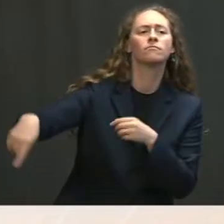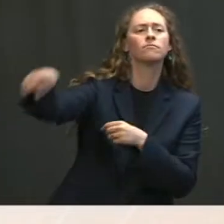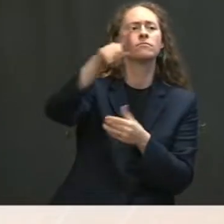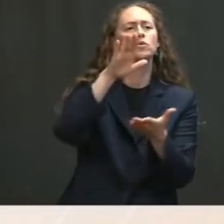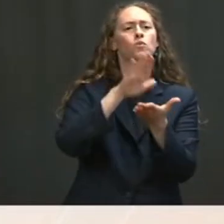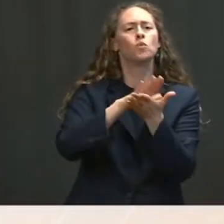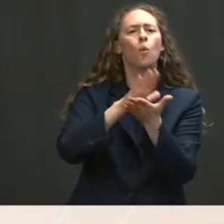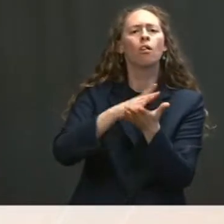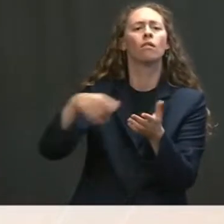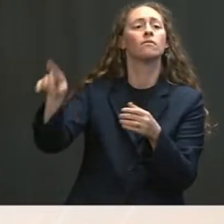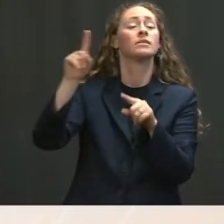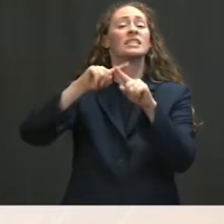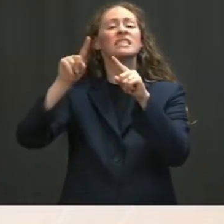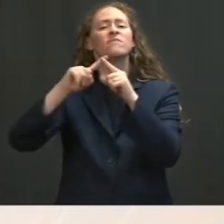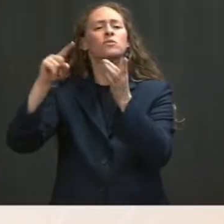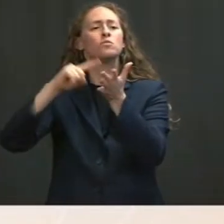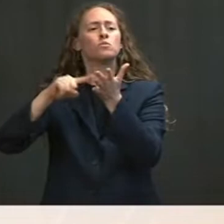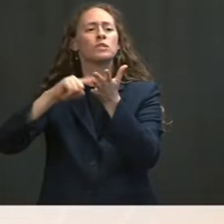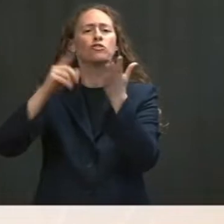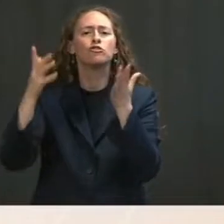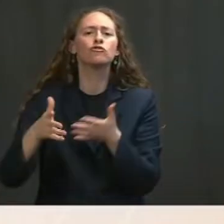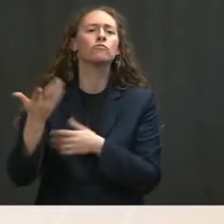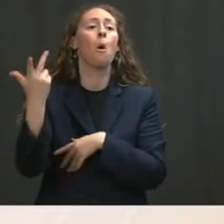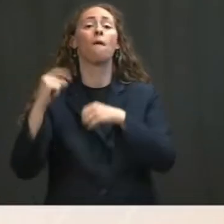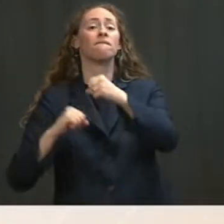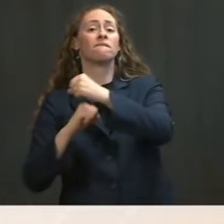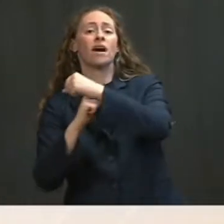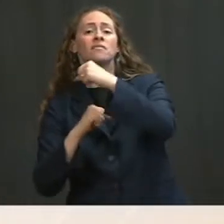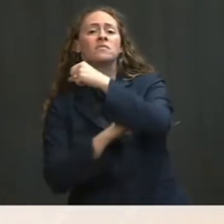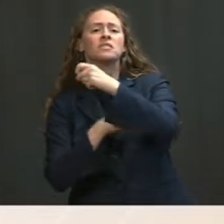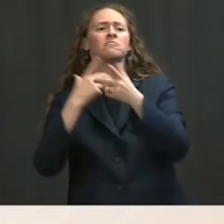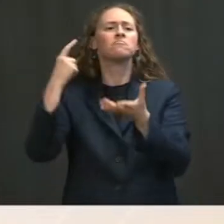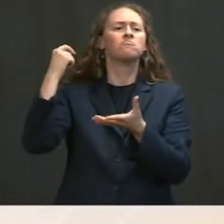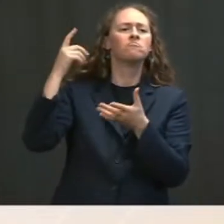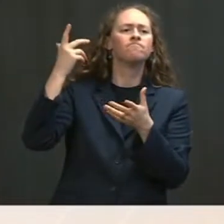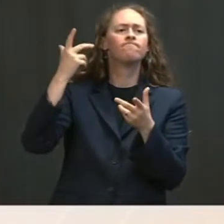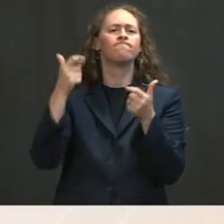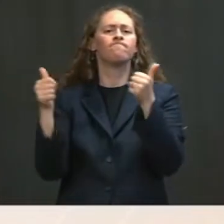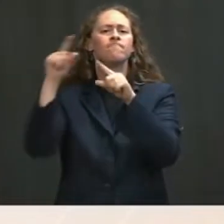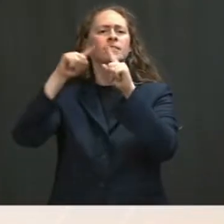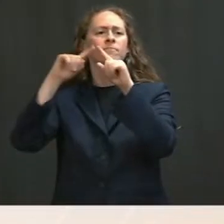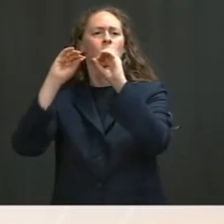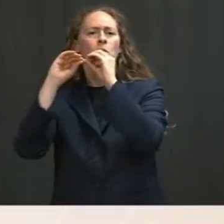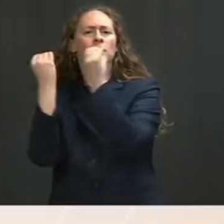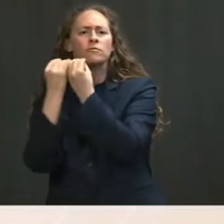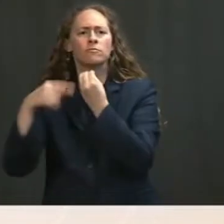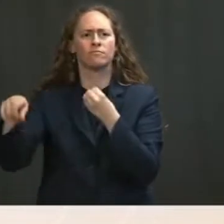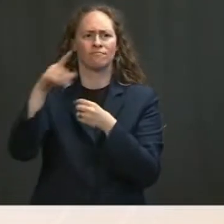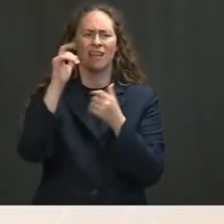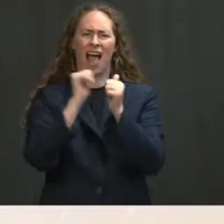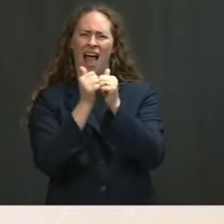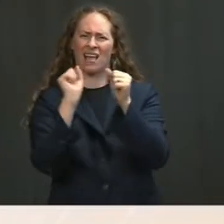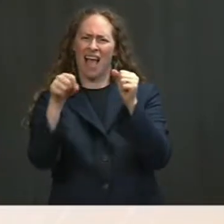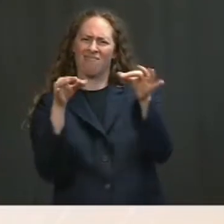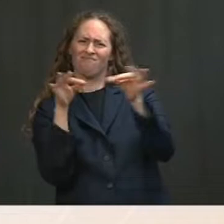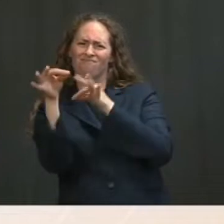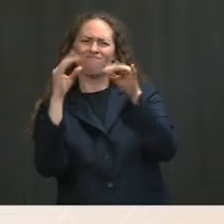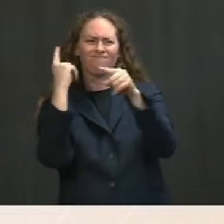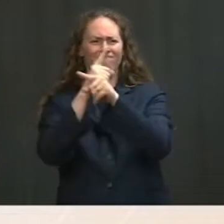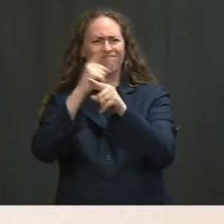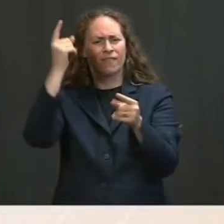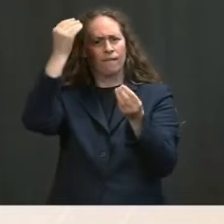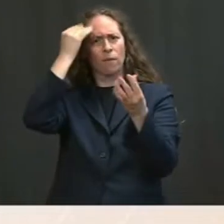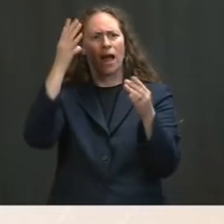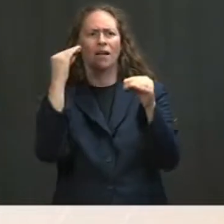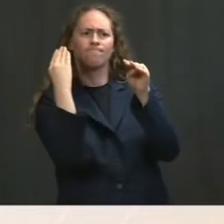and foundations as well to help us learn more about how health information spreads and how to stop it. Today, the Rockefeller Foundation